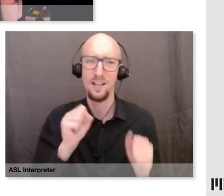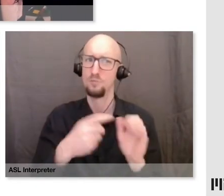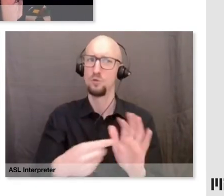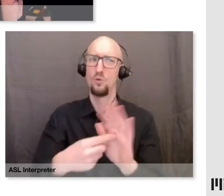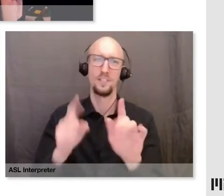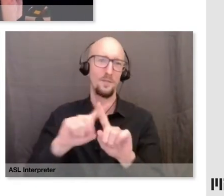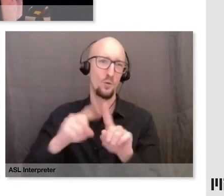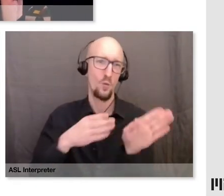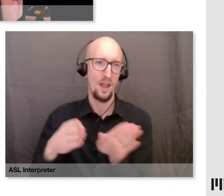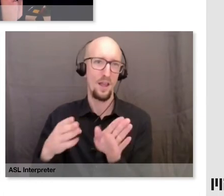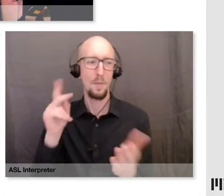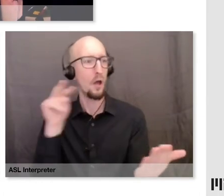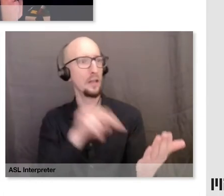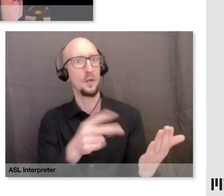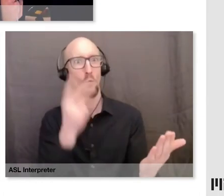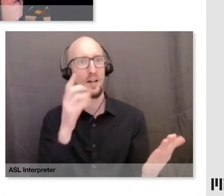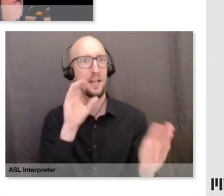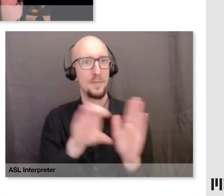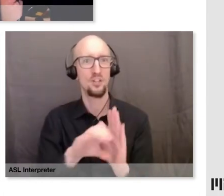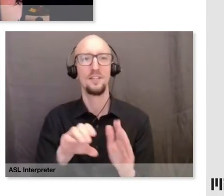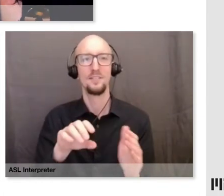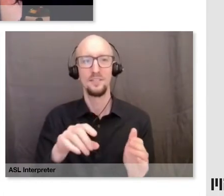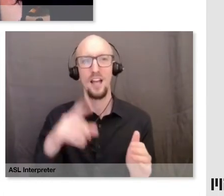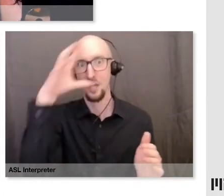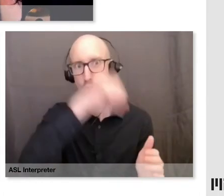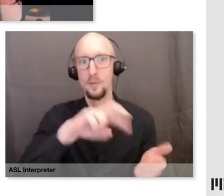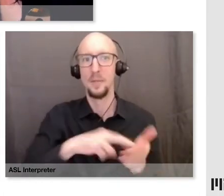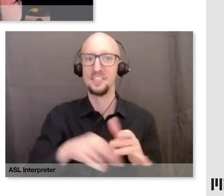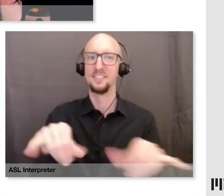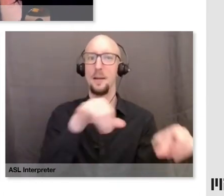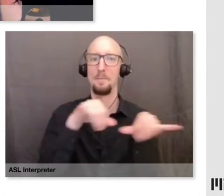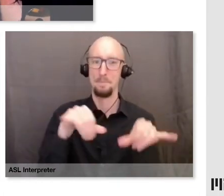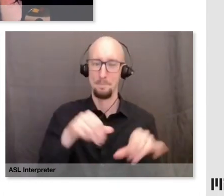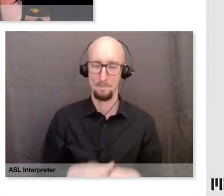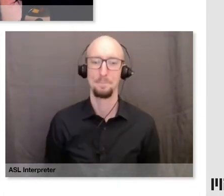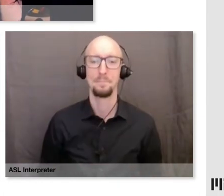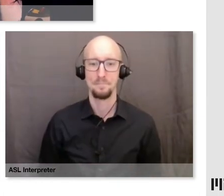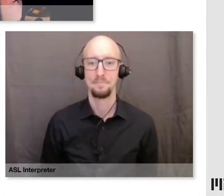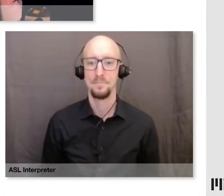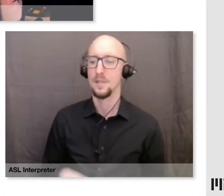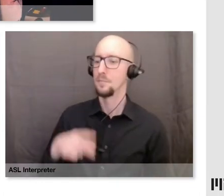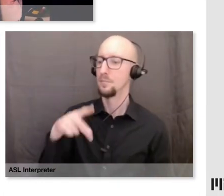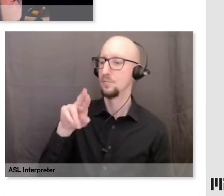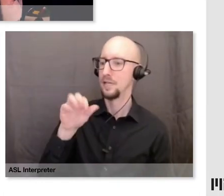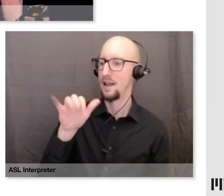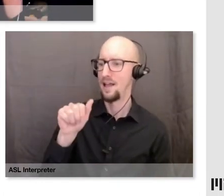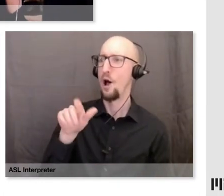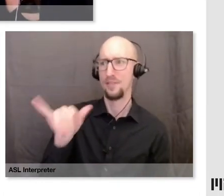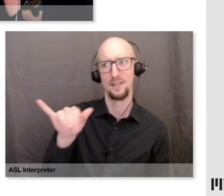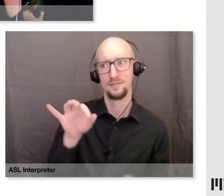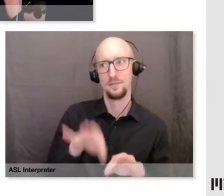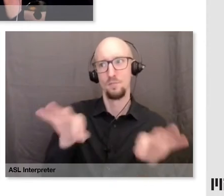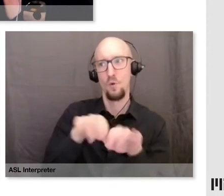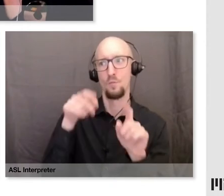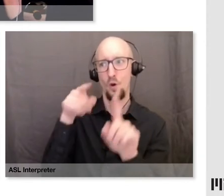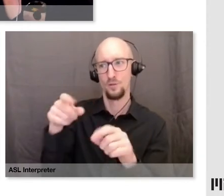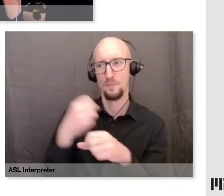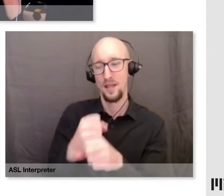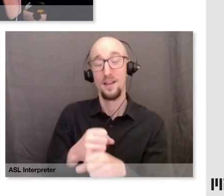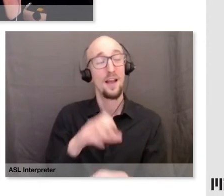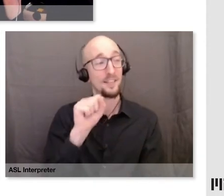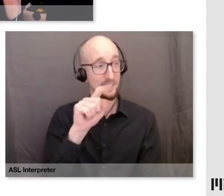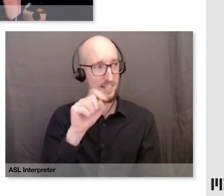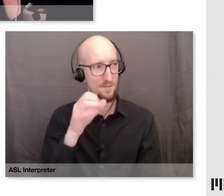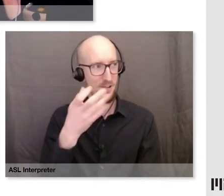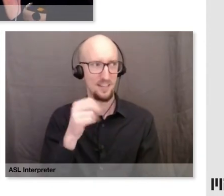So that's the danger of standardization. Yeah, very important point you make, Rosa and Stefan, for guiding her to that. I